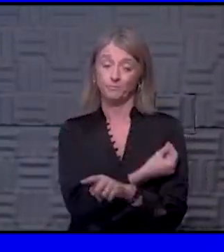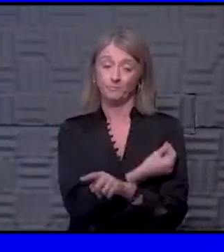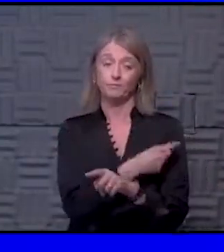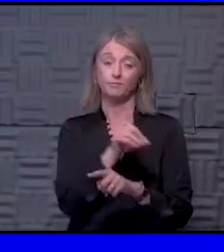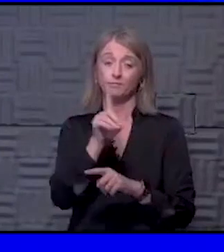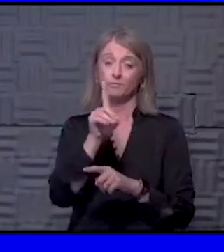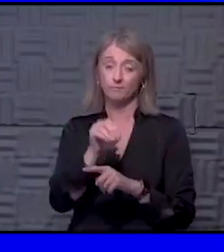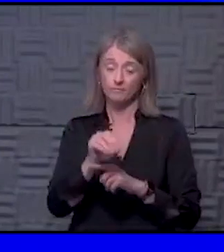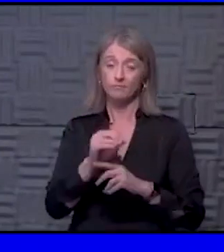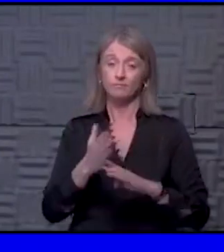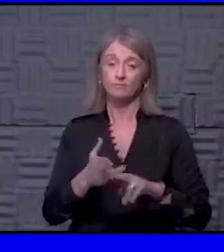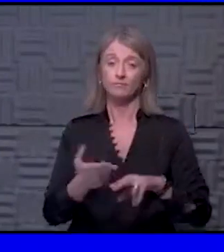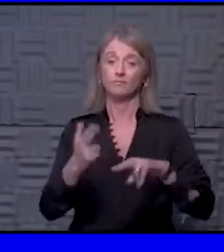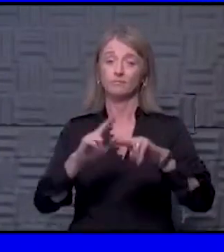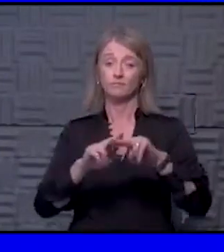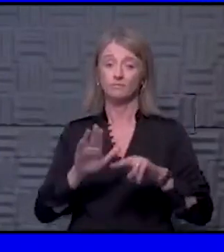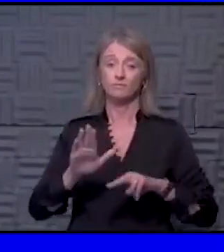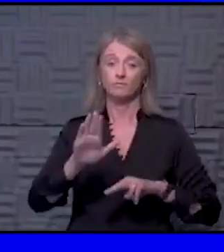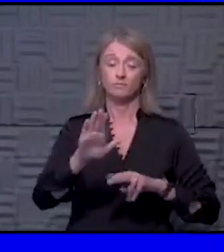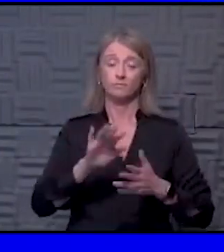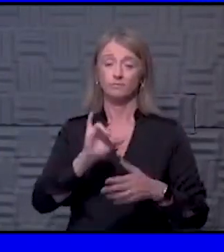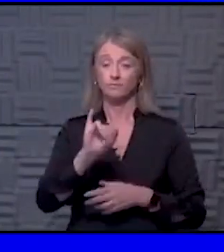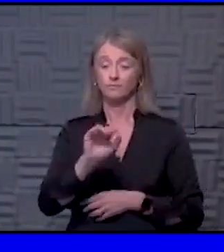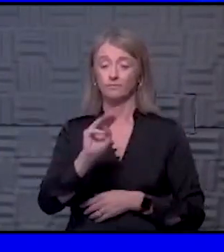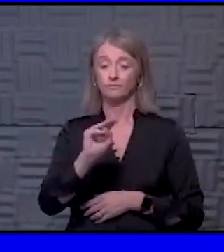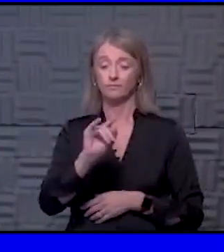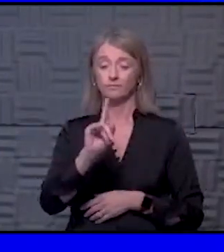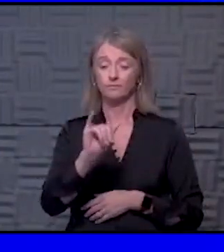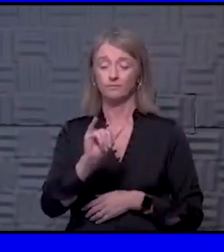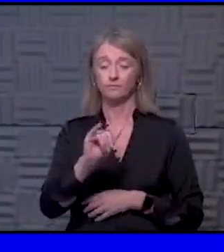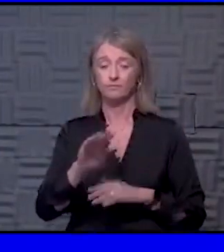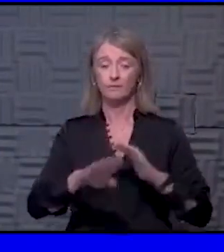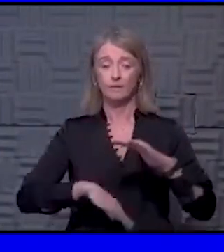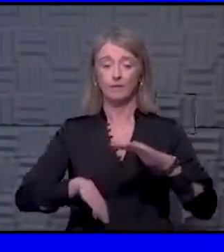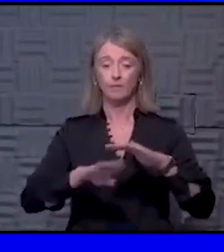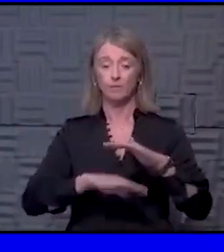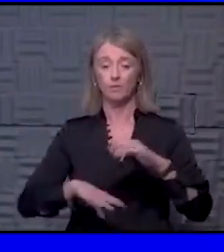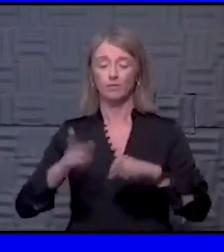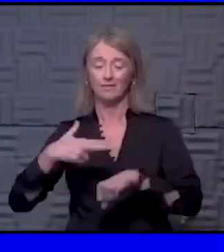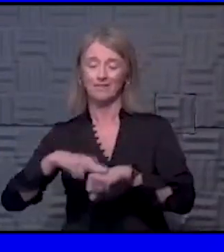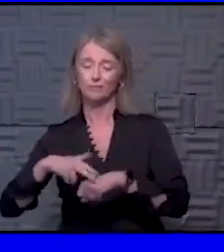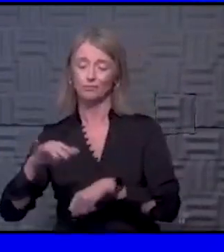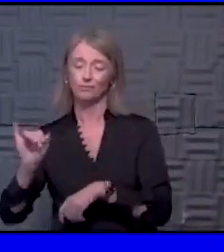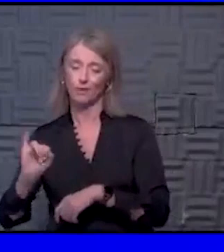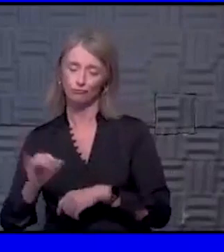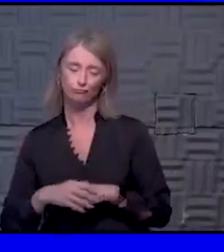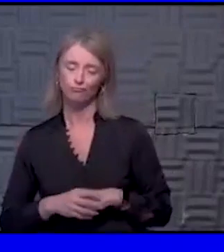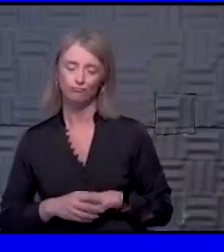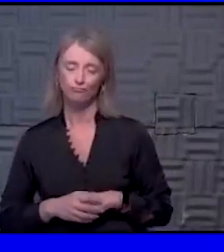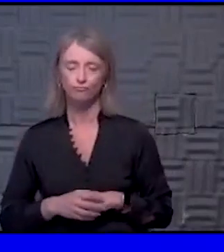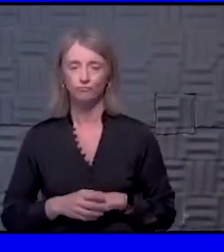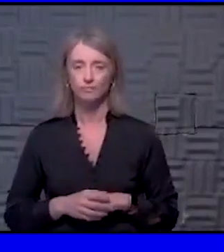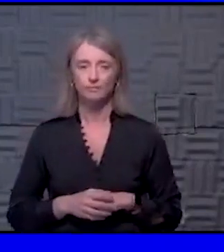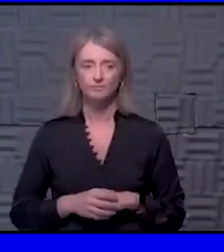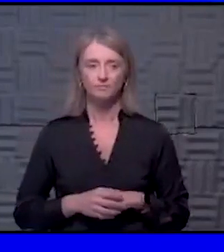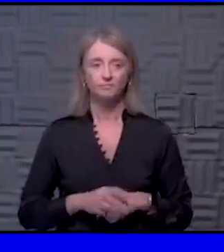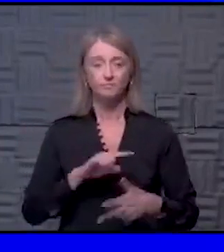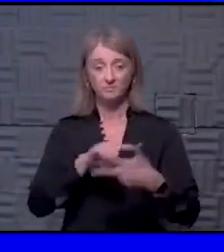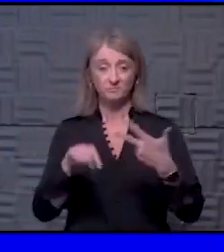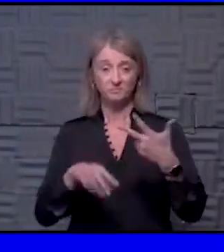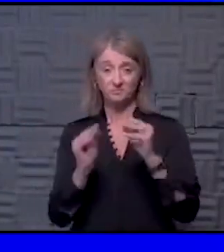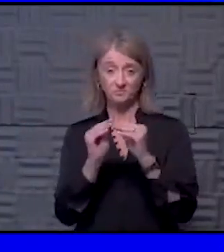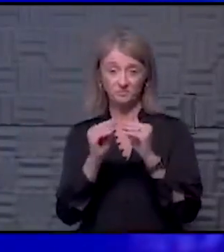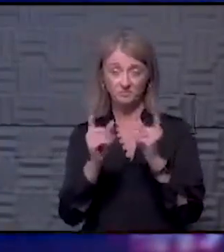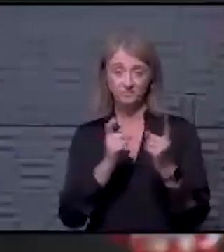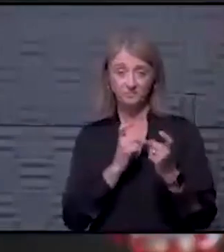does probably increase your immunity compared to low level of natural infection. All right, 3 more